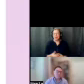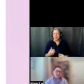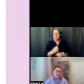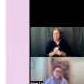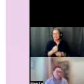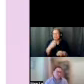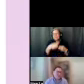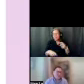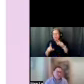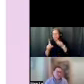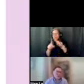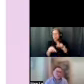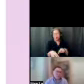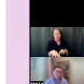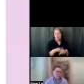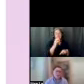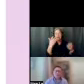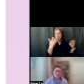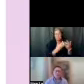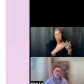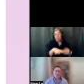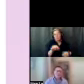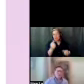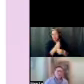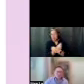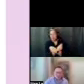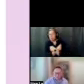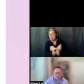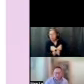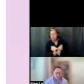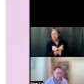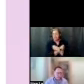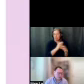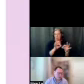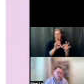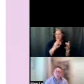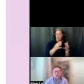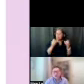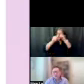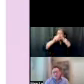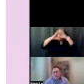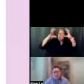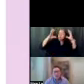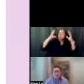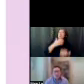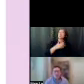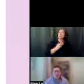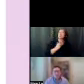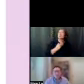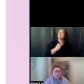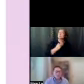partnership, unfortunately, oftentimes families can think in a way and say, oh gosh,